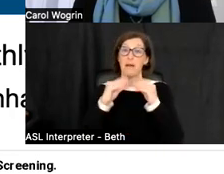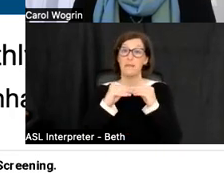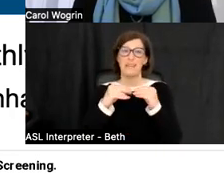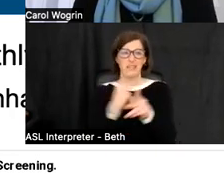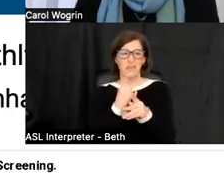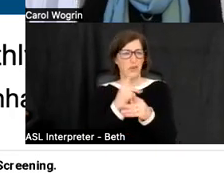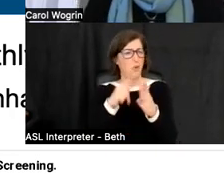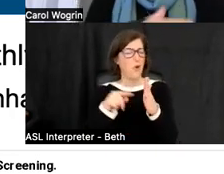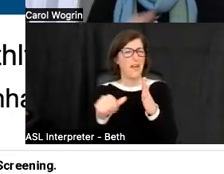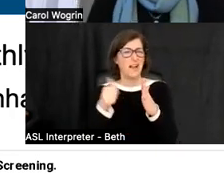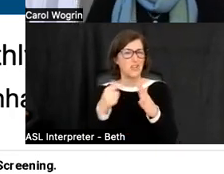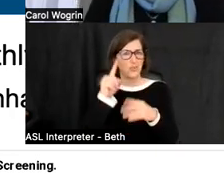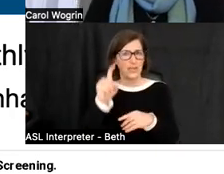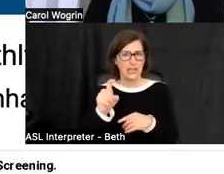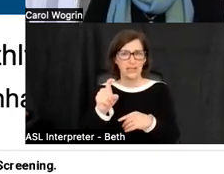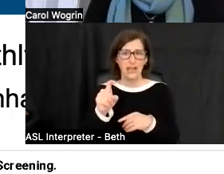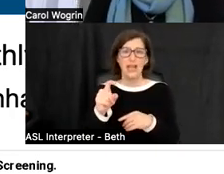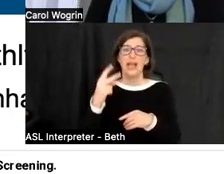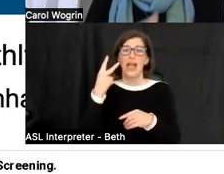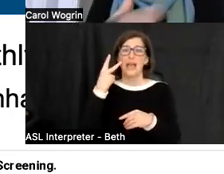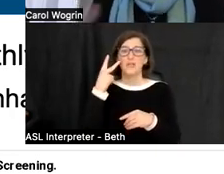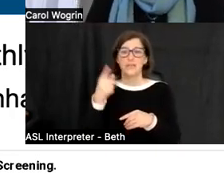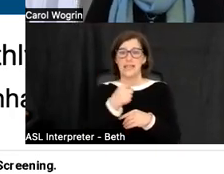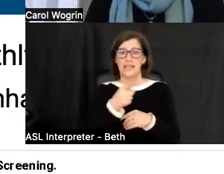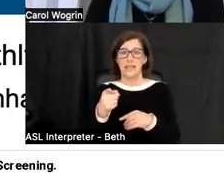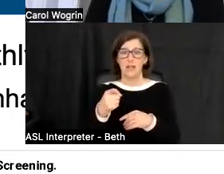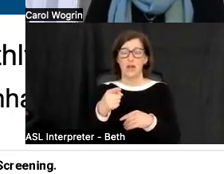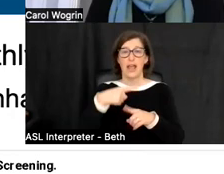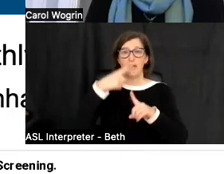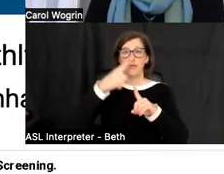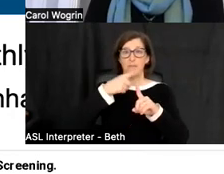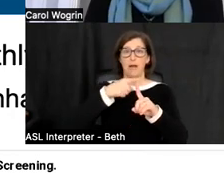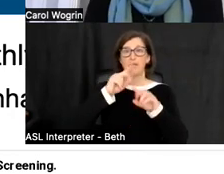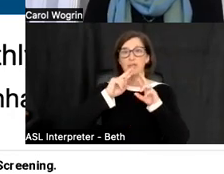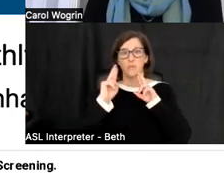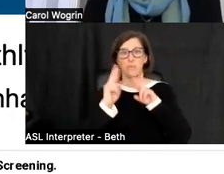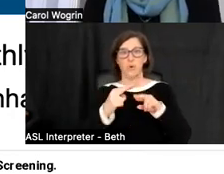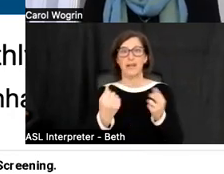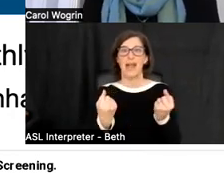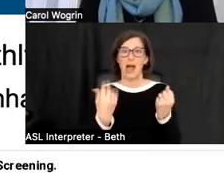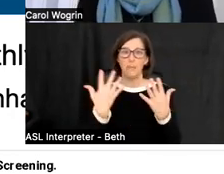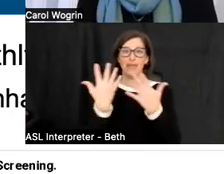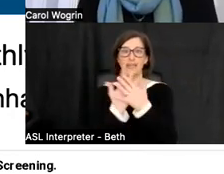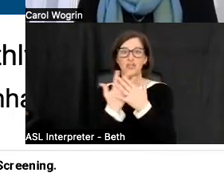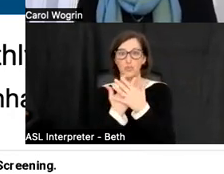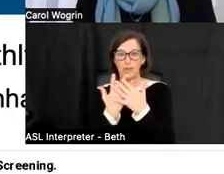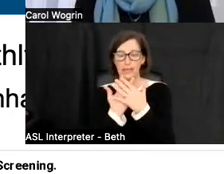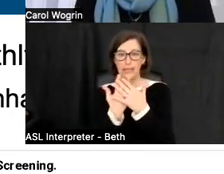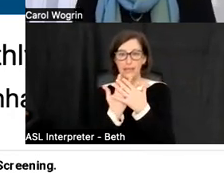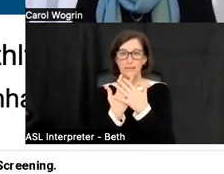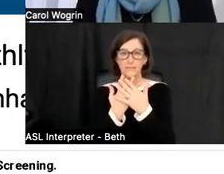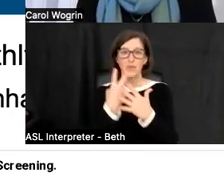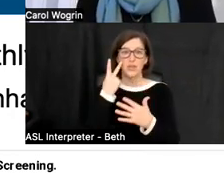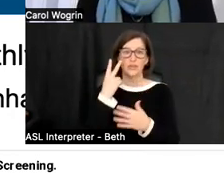is needed. And you just see the cascade here. So every month it's reported how many are screened. Here we see 500